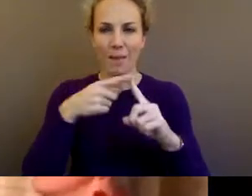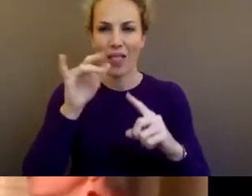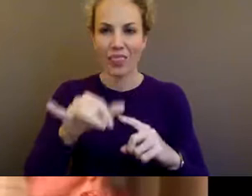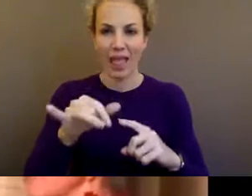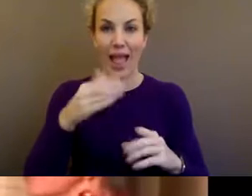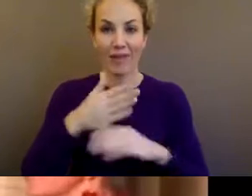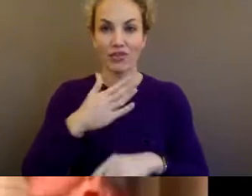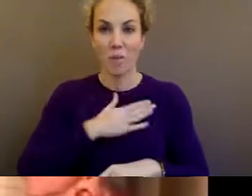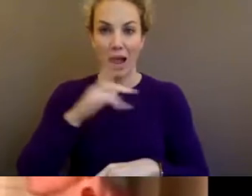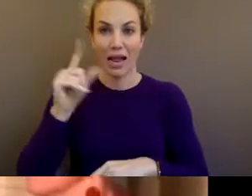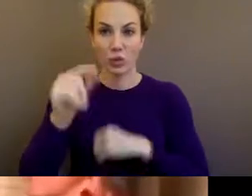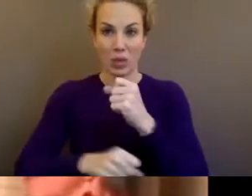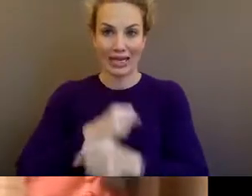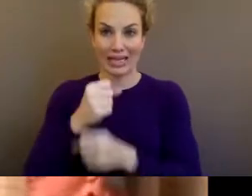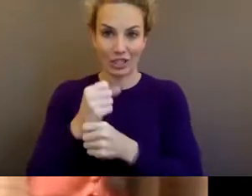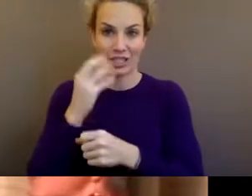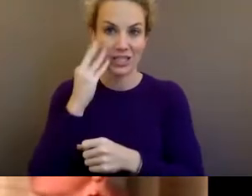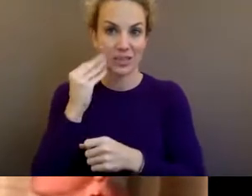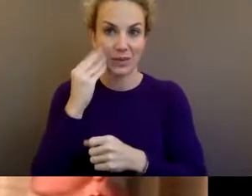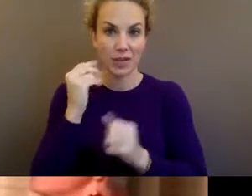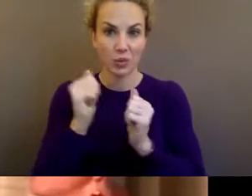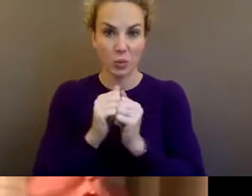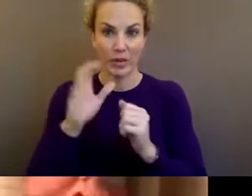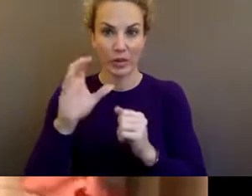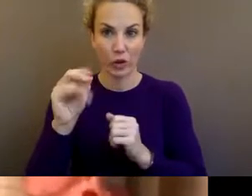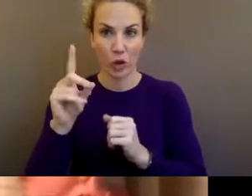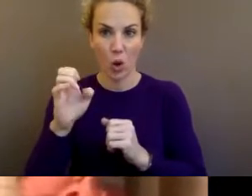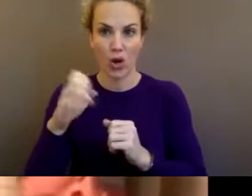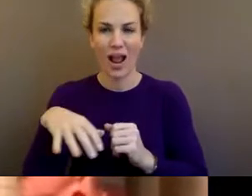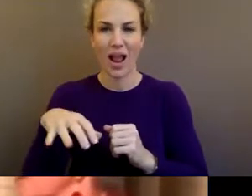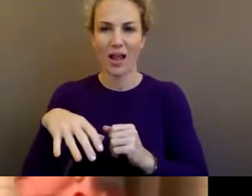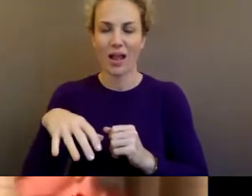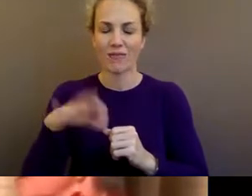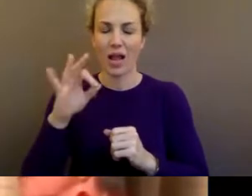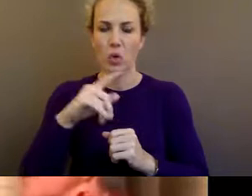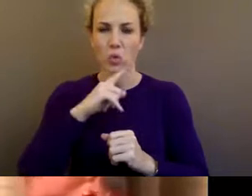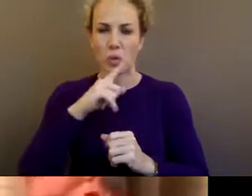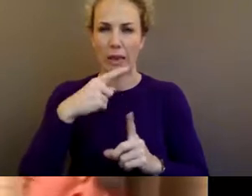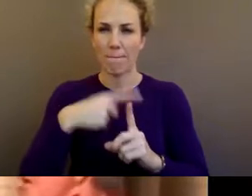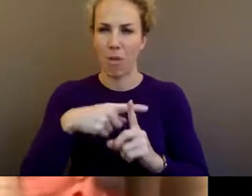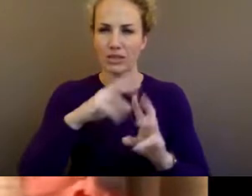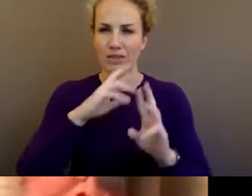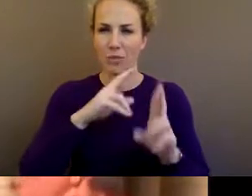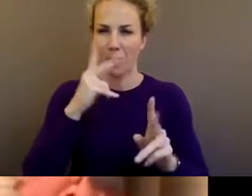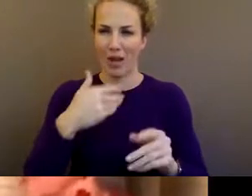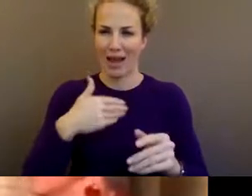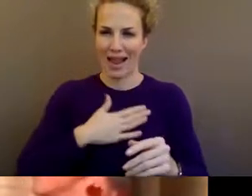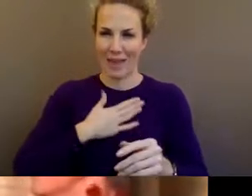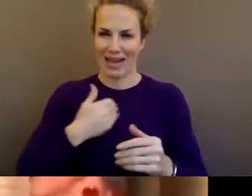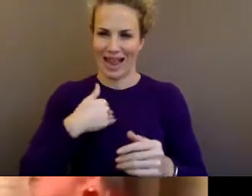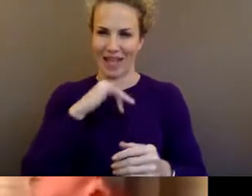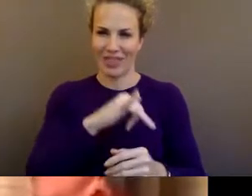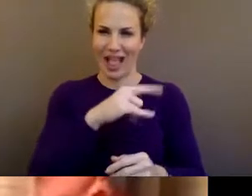After my 20 years of experience with it, I have found so many positive responses. People are glad to have it, they use